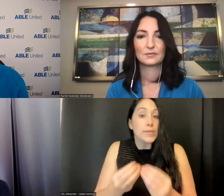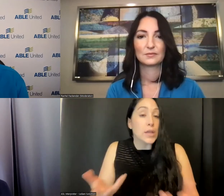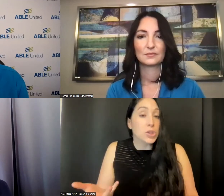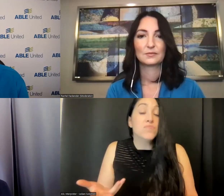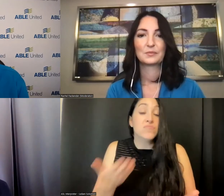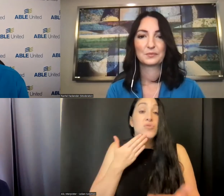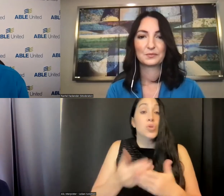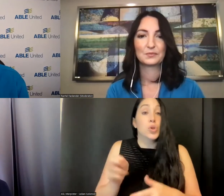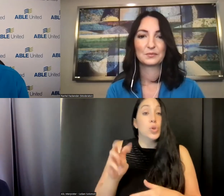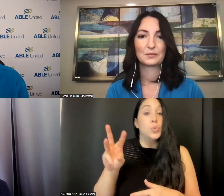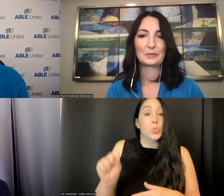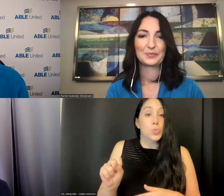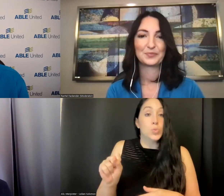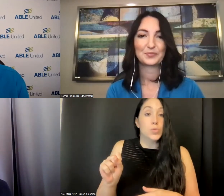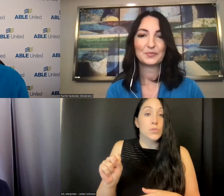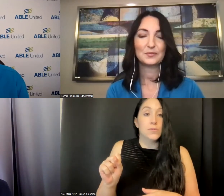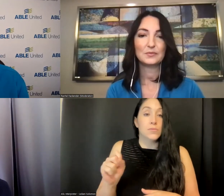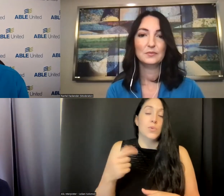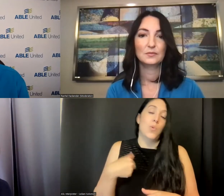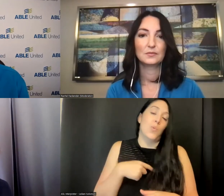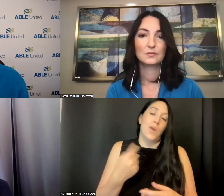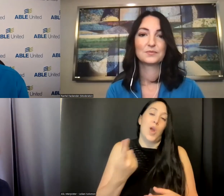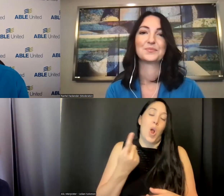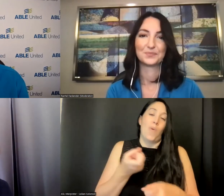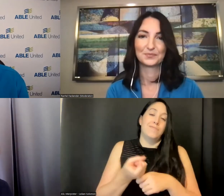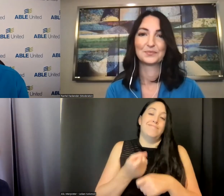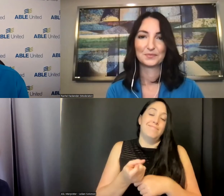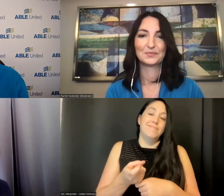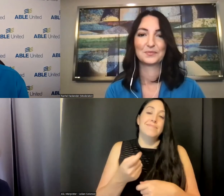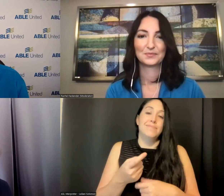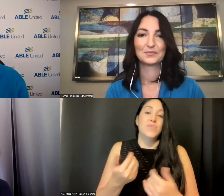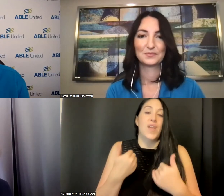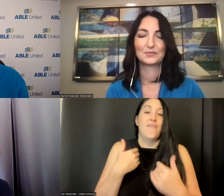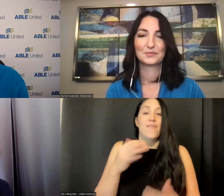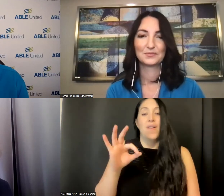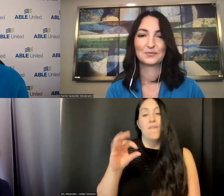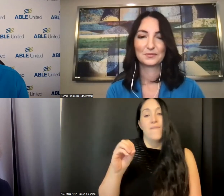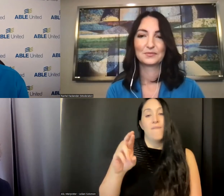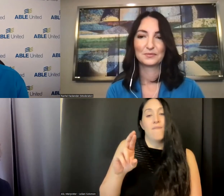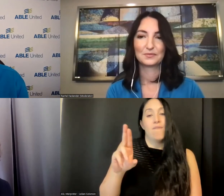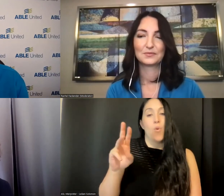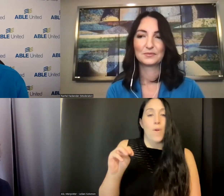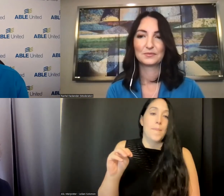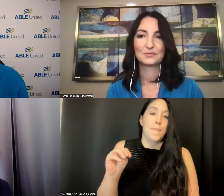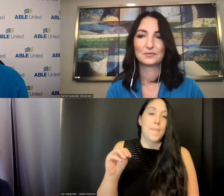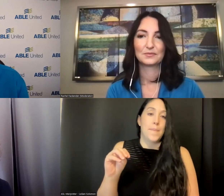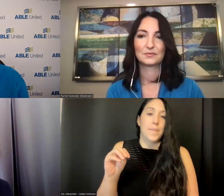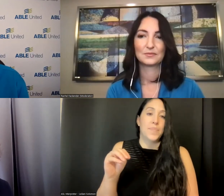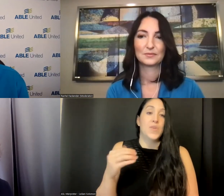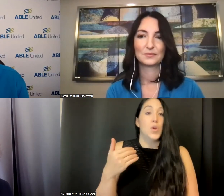is I always tell jokingly, there's a form for it. And so we do have a change of what we call an